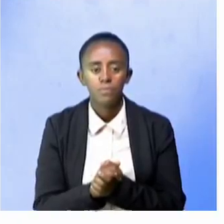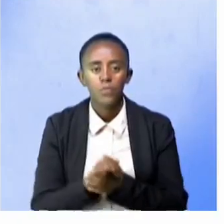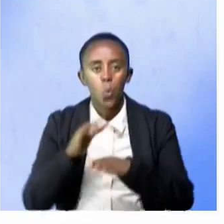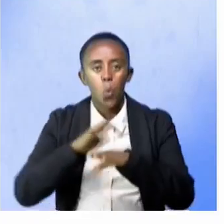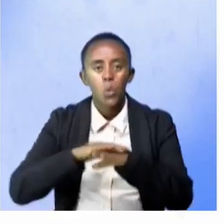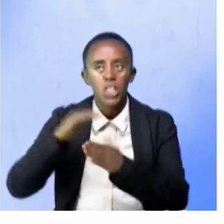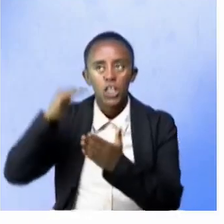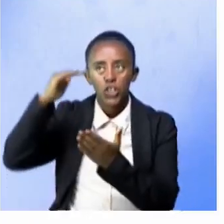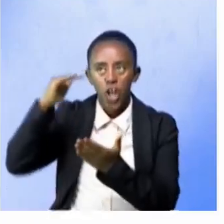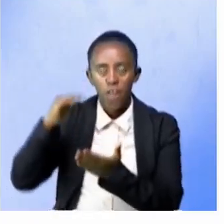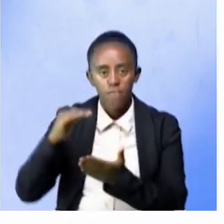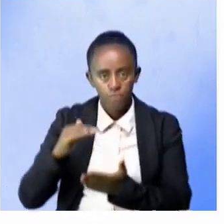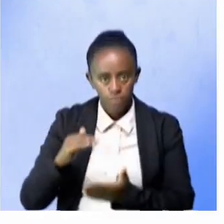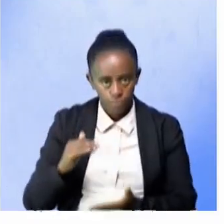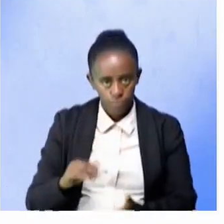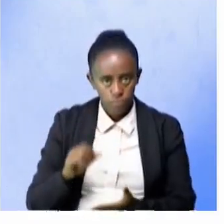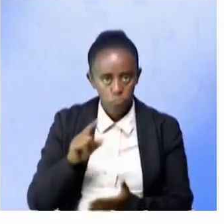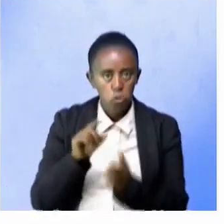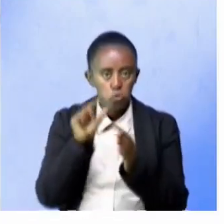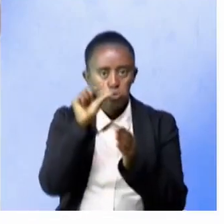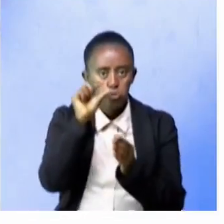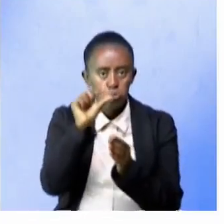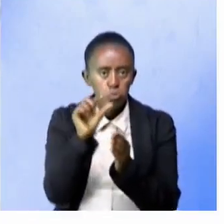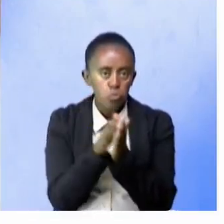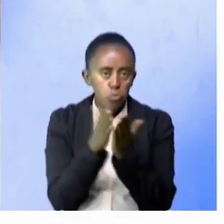Yeah, look, few books